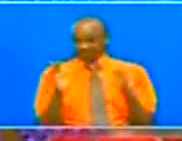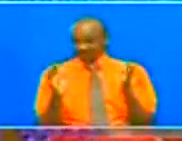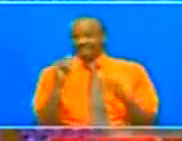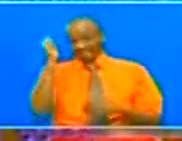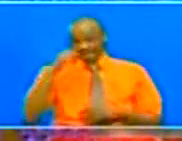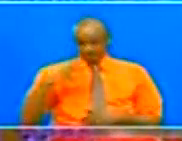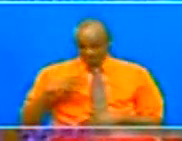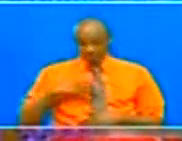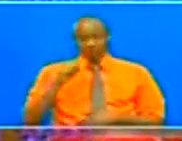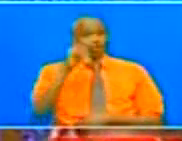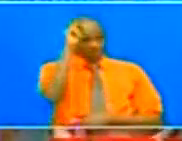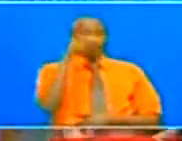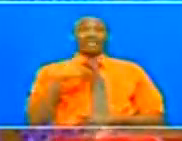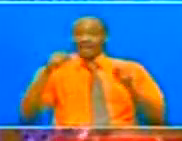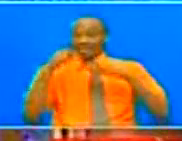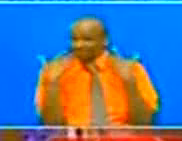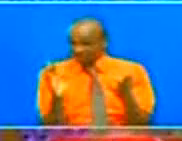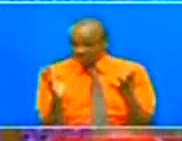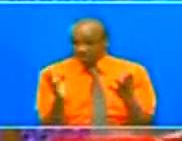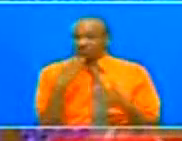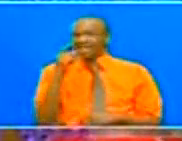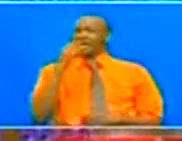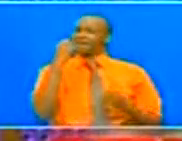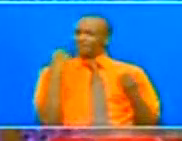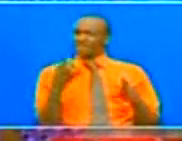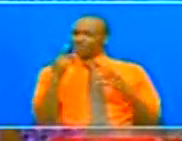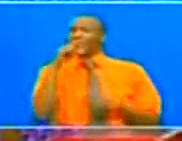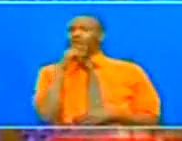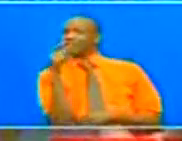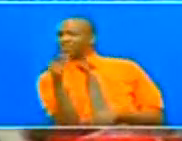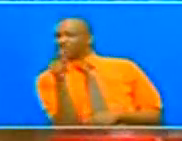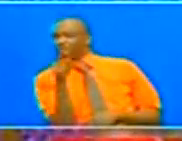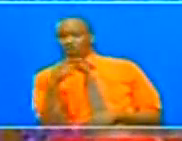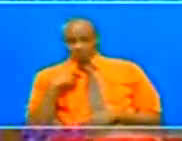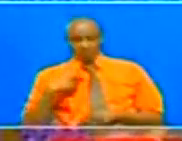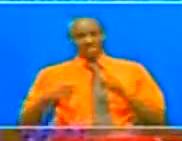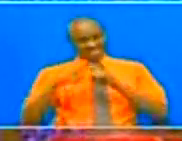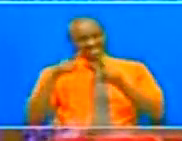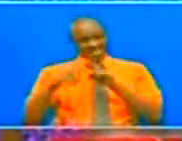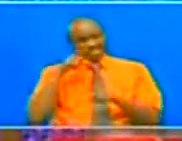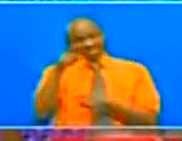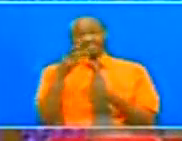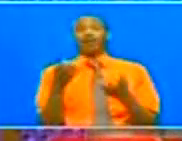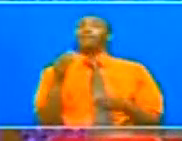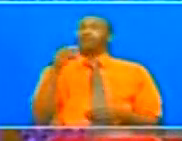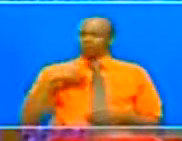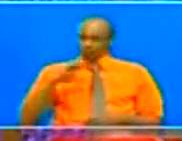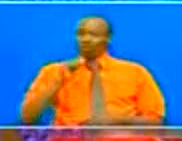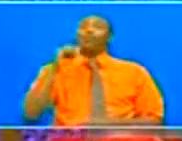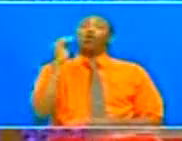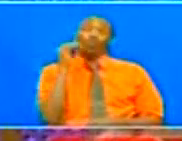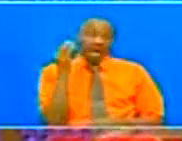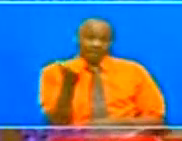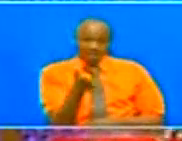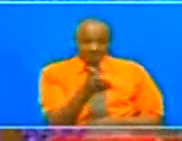Kenyans, especially from the north, that most of these boys that execute Al-Shabaab's program are homegrown. Yes,